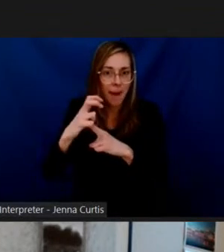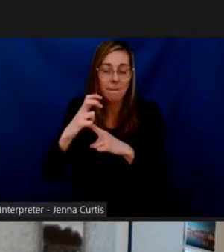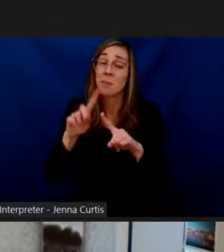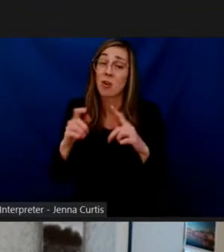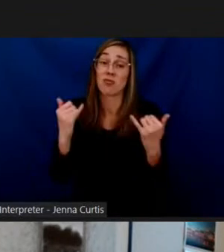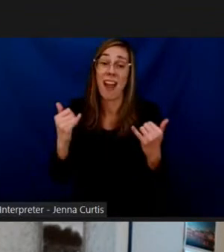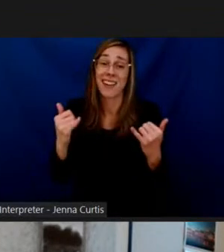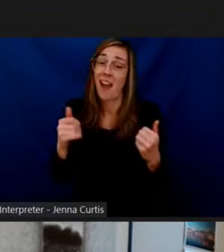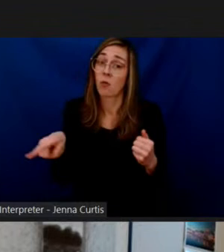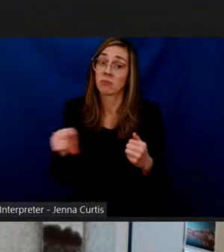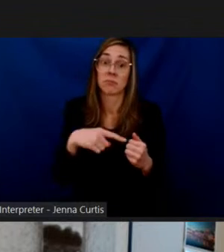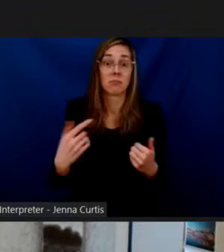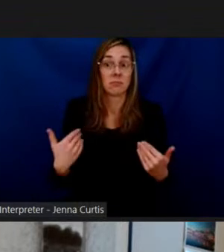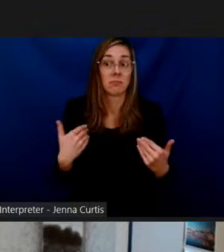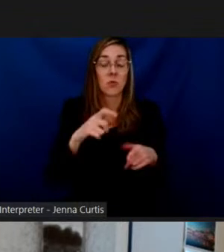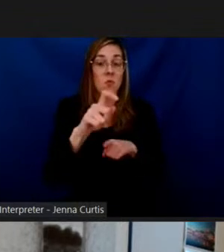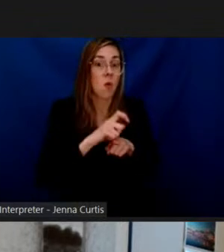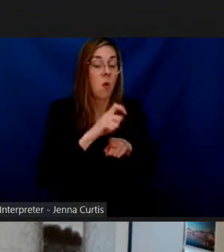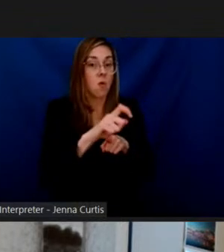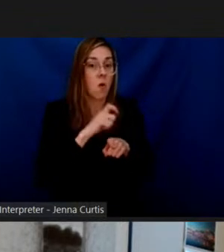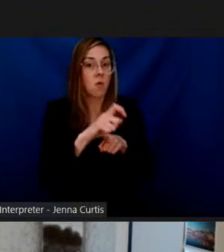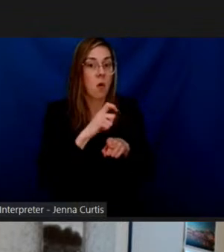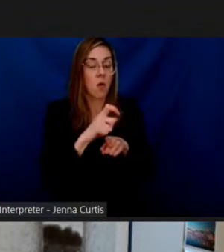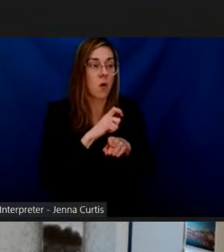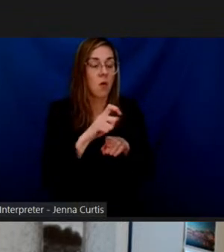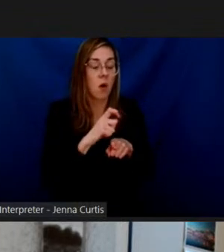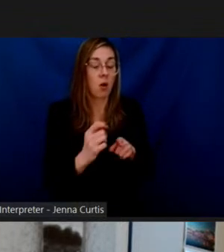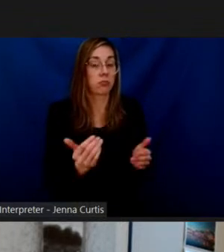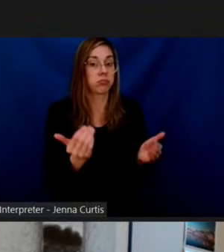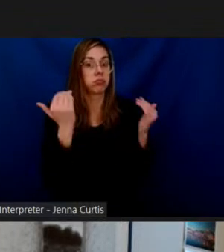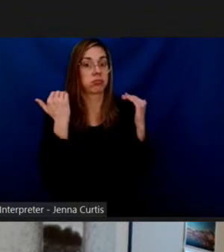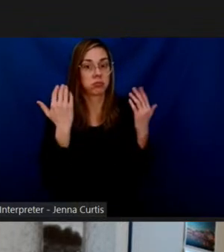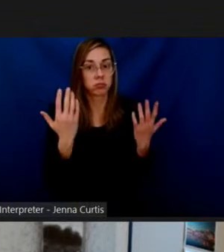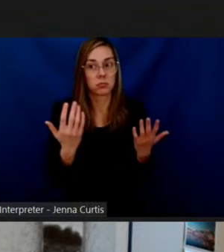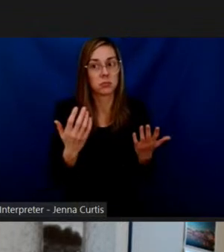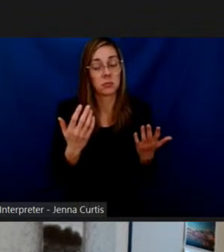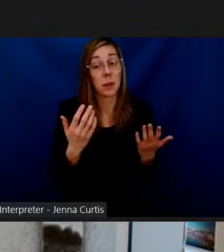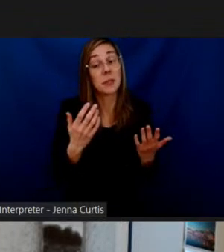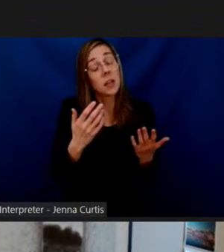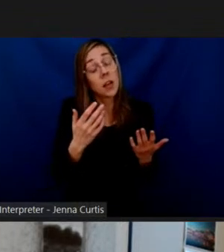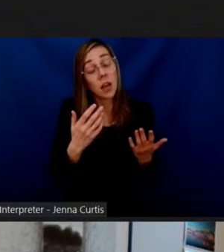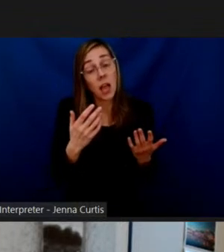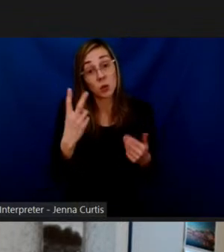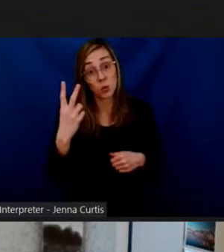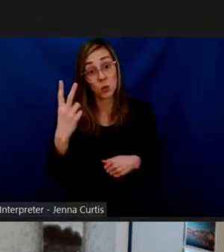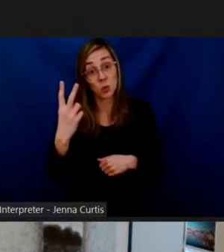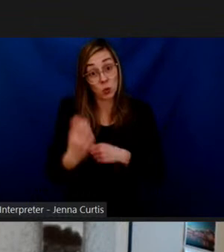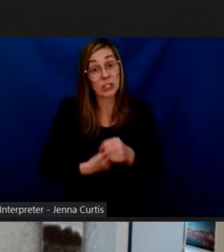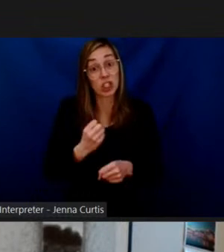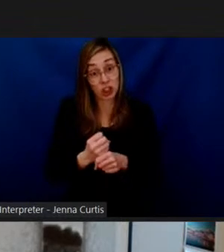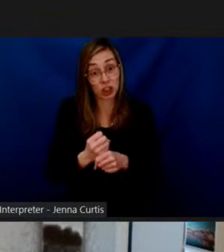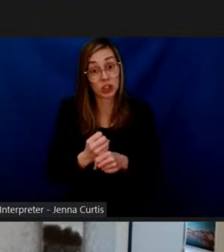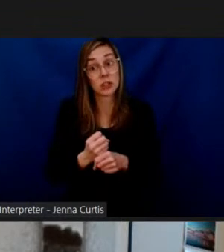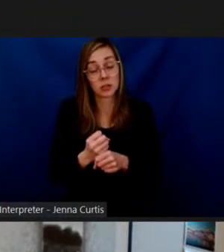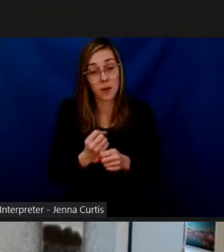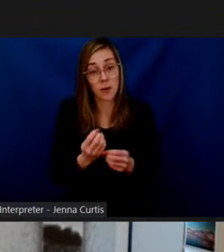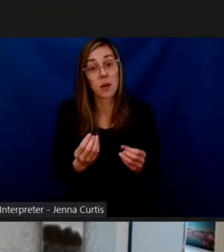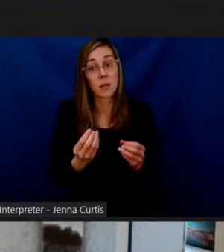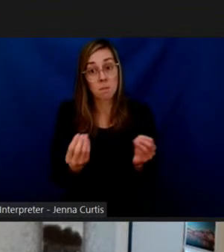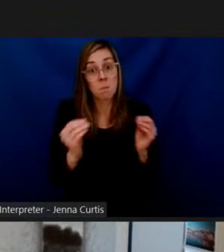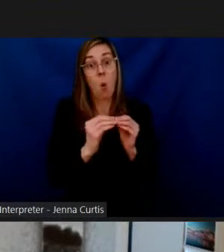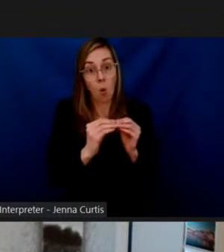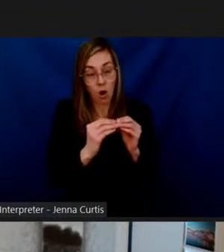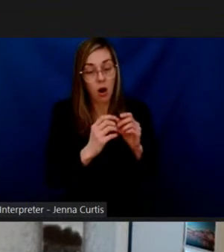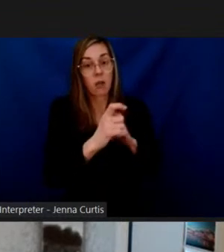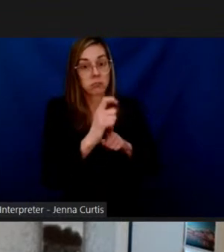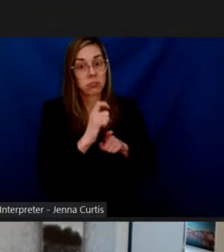of calls that they've received, particularly in the last 2 years, given the number of personnel, but we're making good progress.